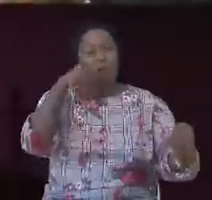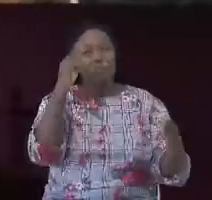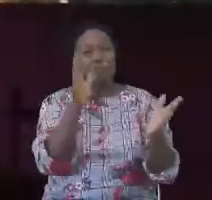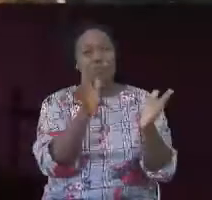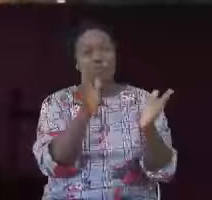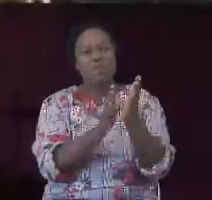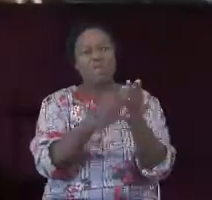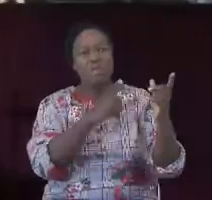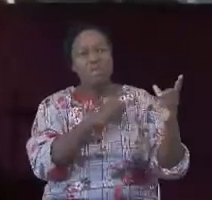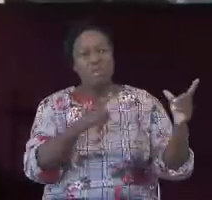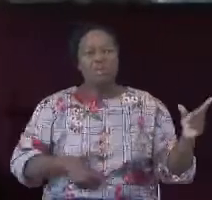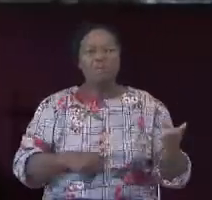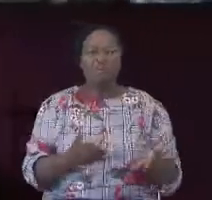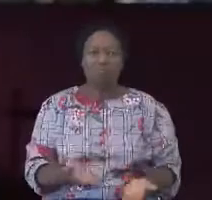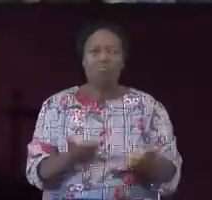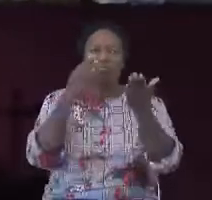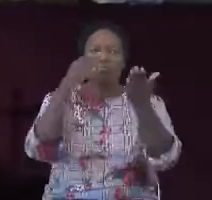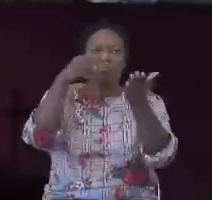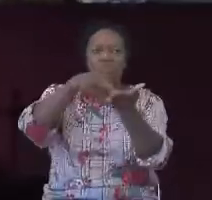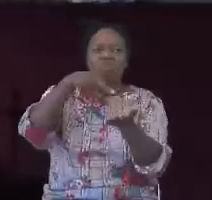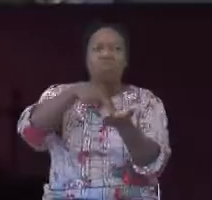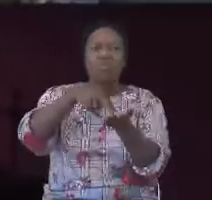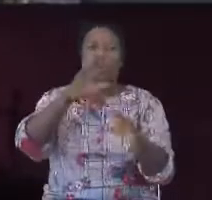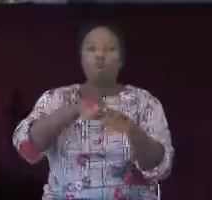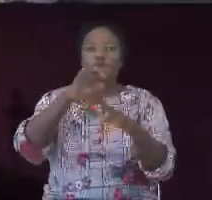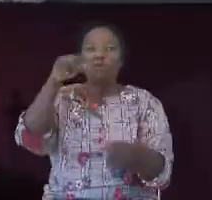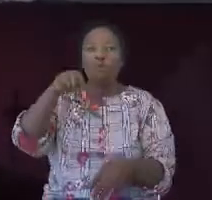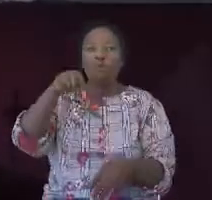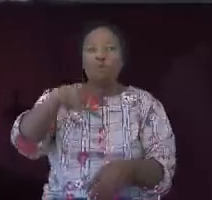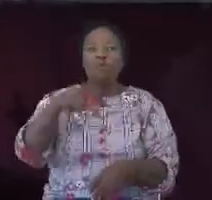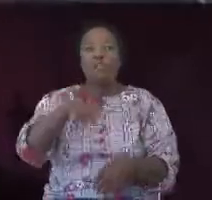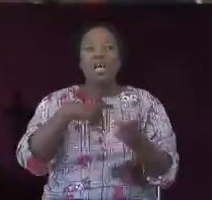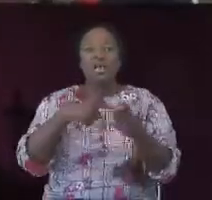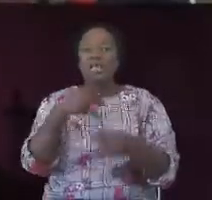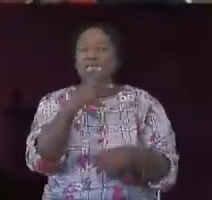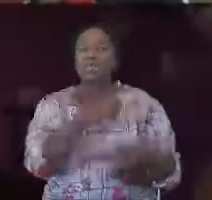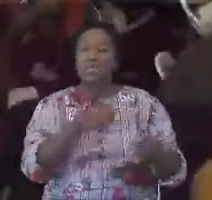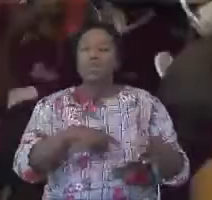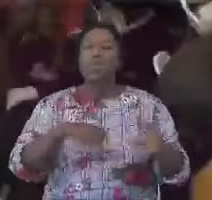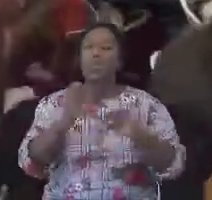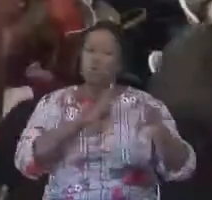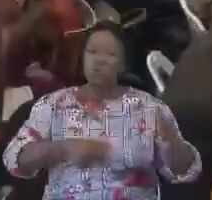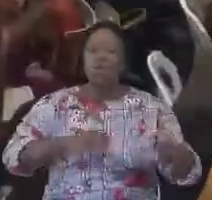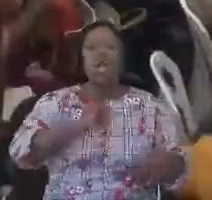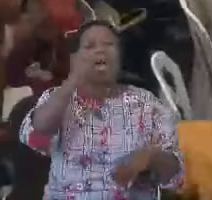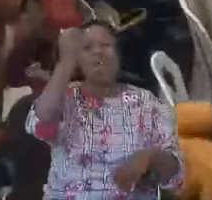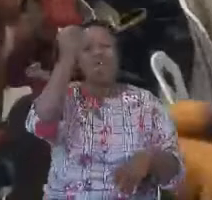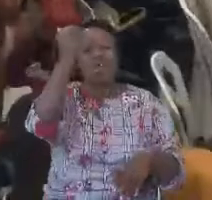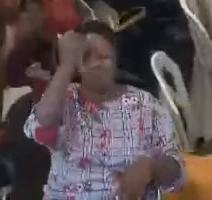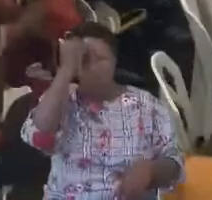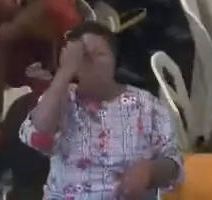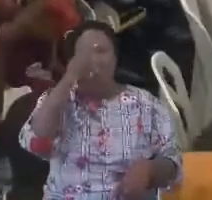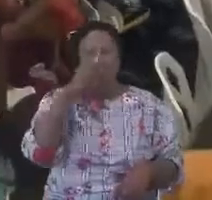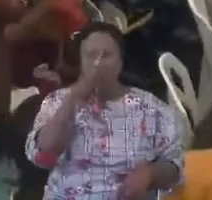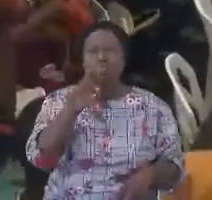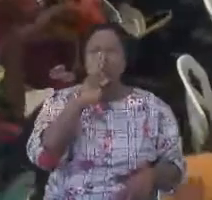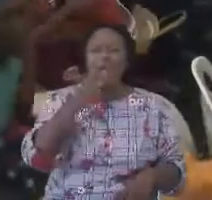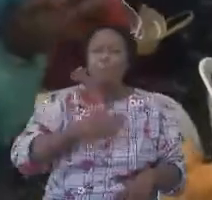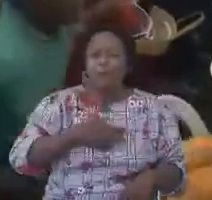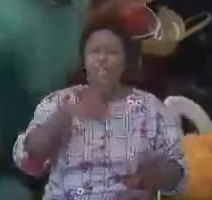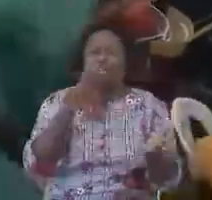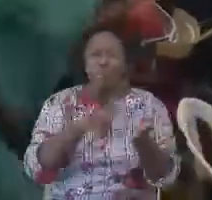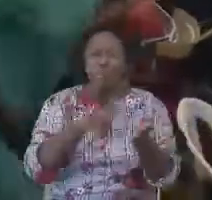and in the sky and now is your lord praise the lord upon your fate and then tell the lord o